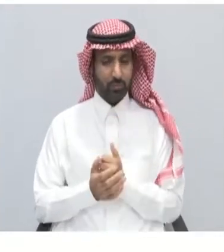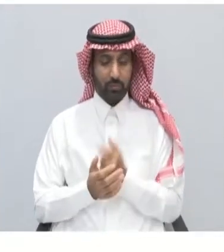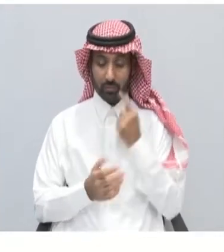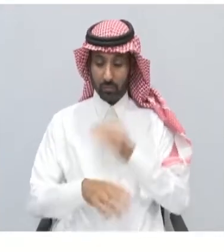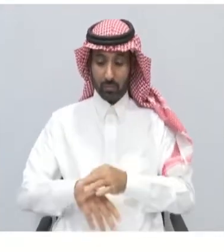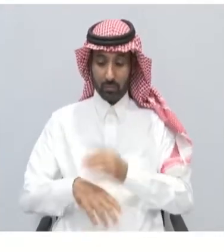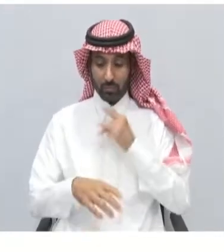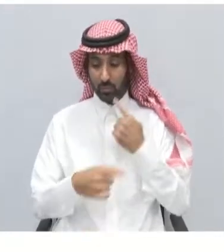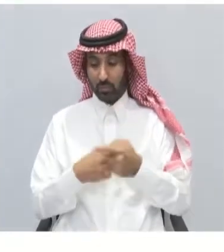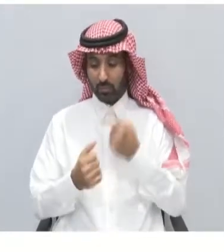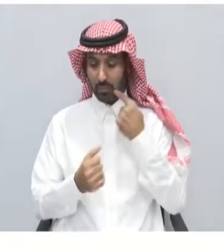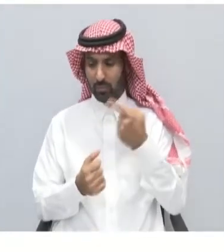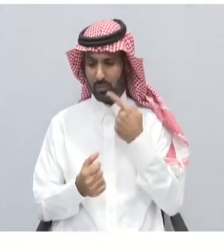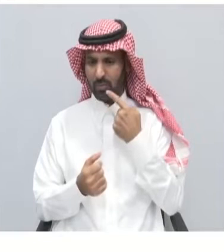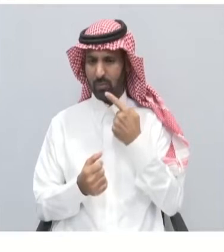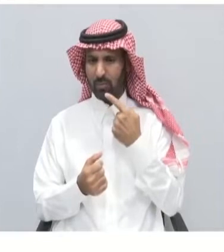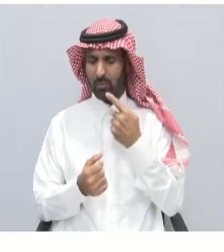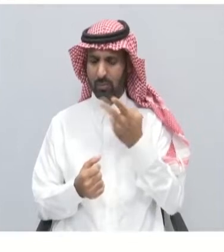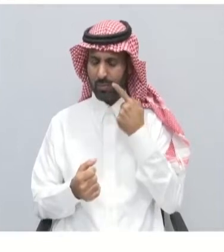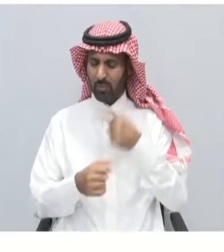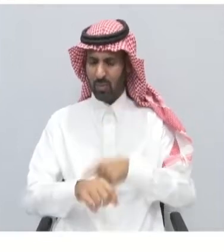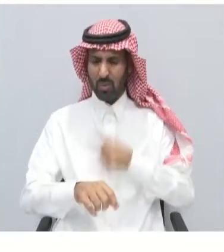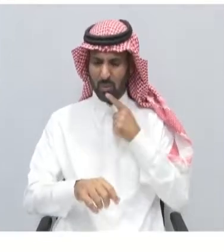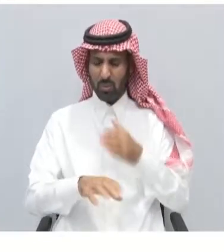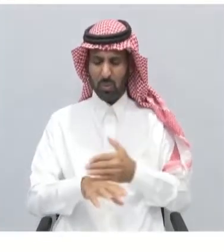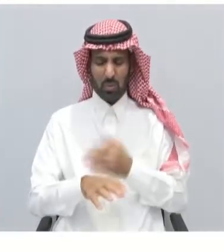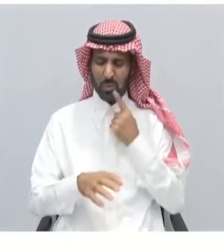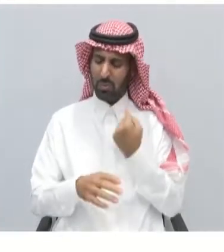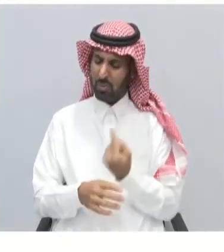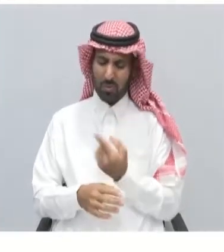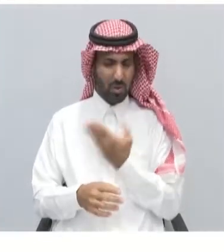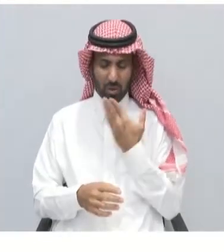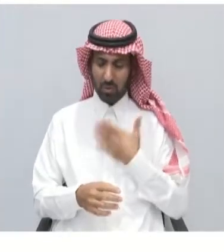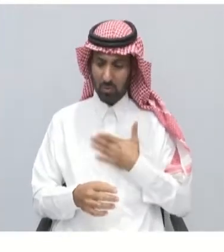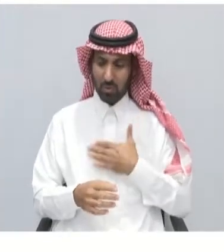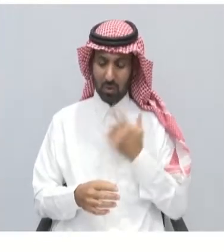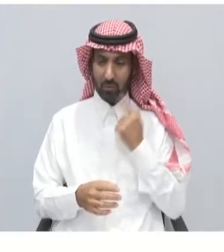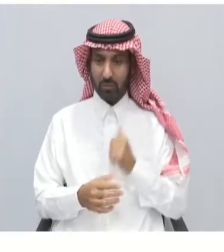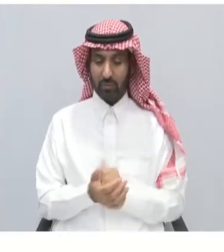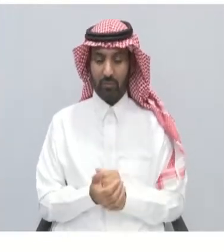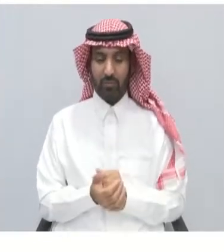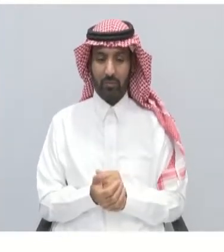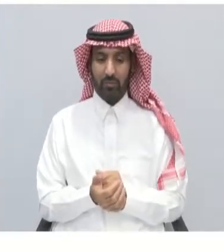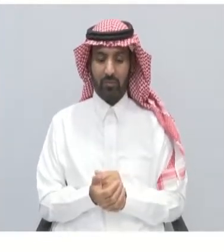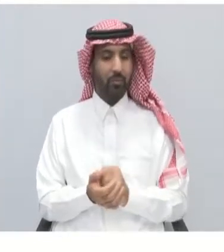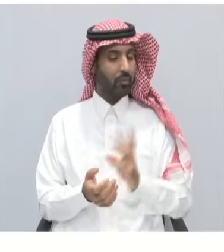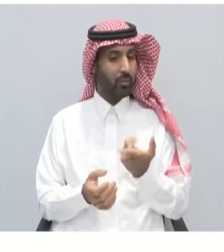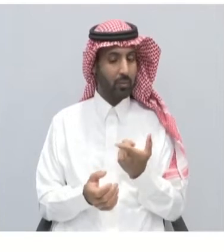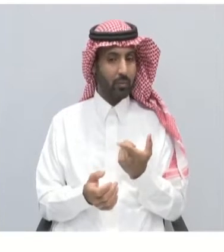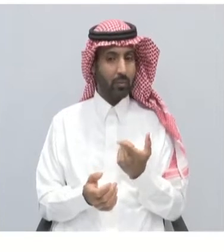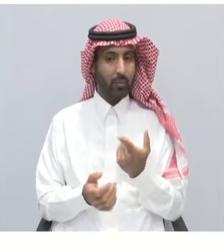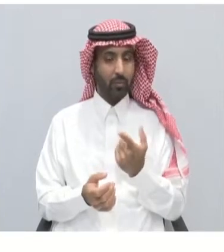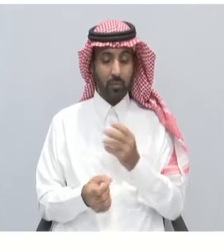who are always late, and people who are late and don't apologize. Okay. What is